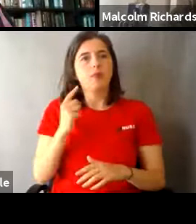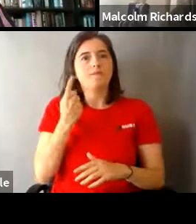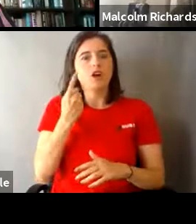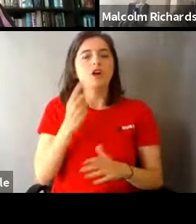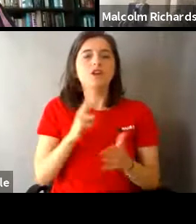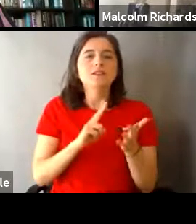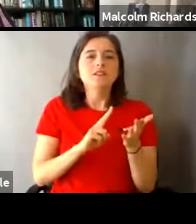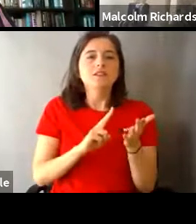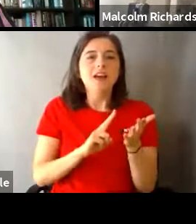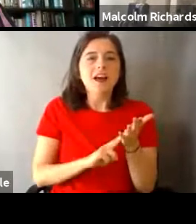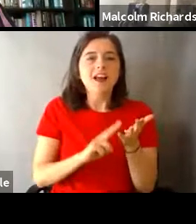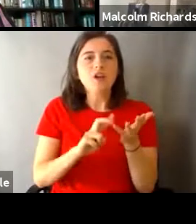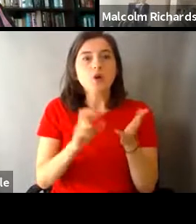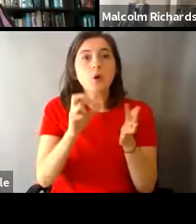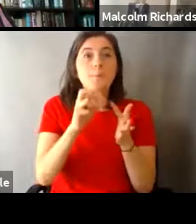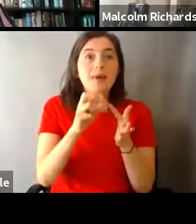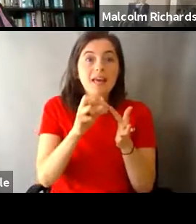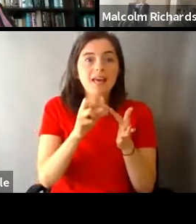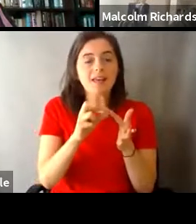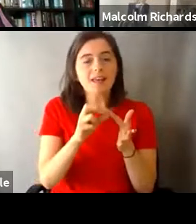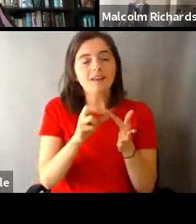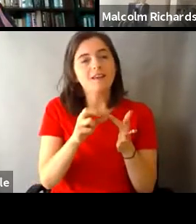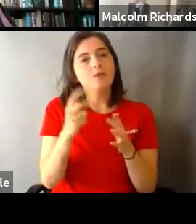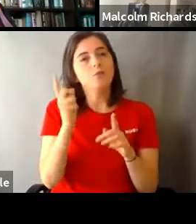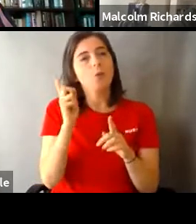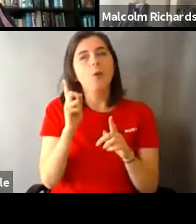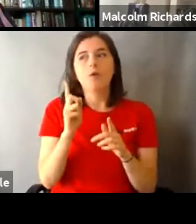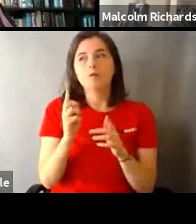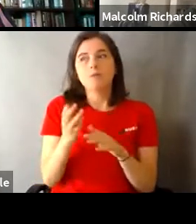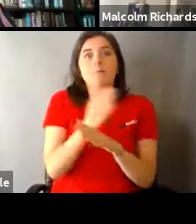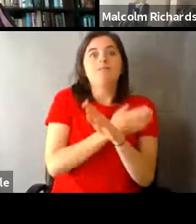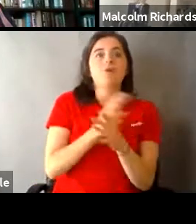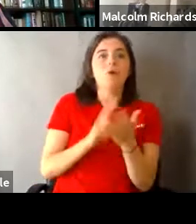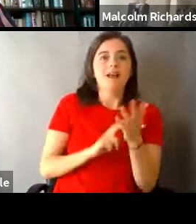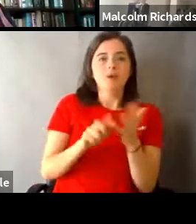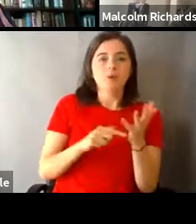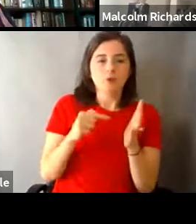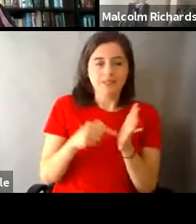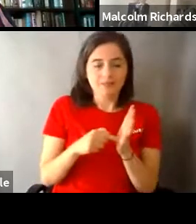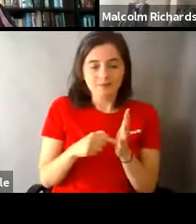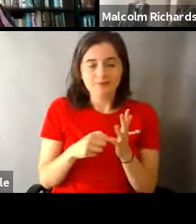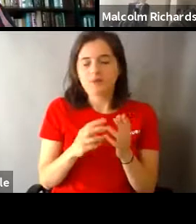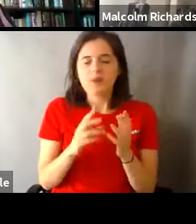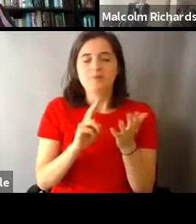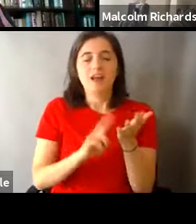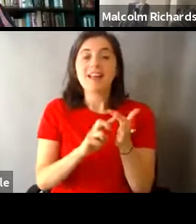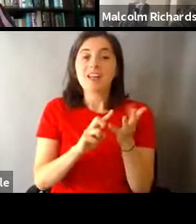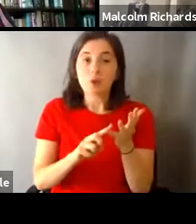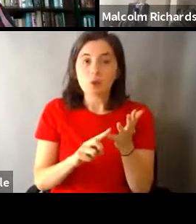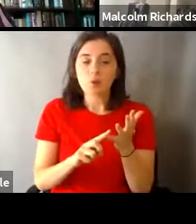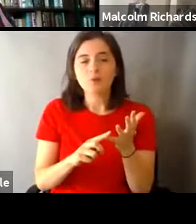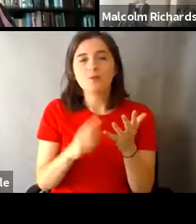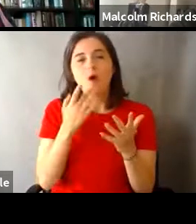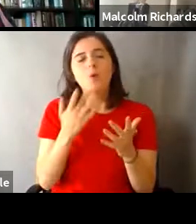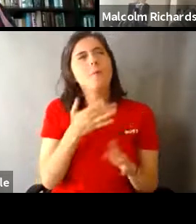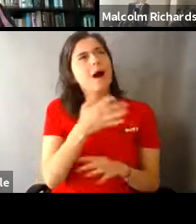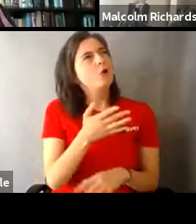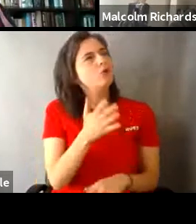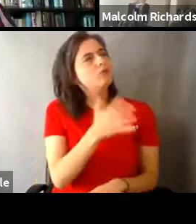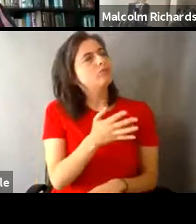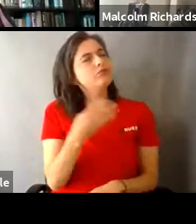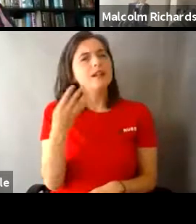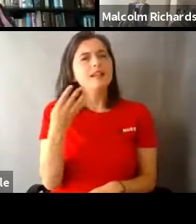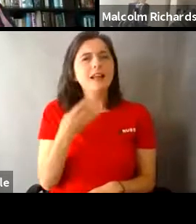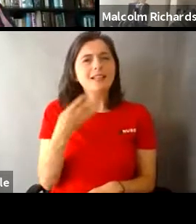National Education Union, delegation visits in 1996 or 7, I think, with Steve Sinnott, who was a previous